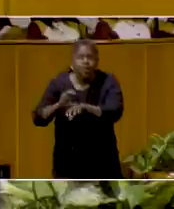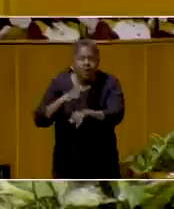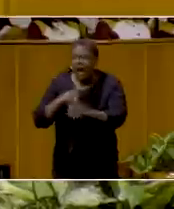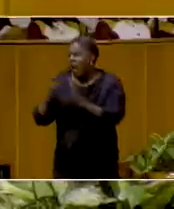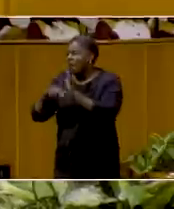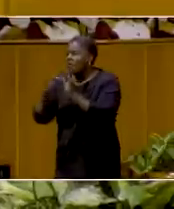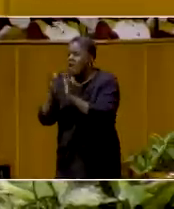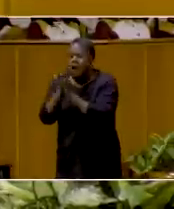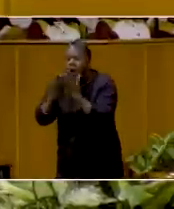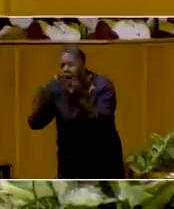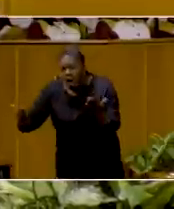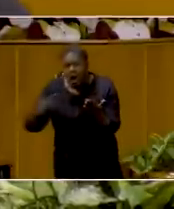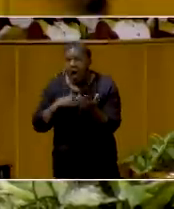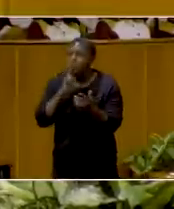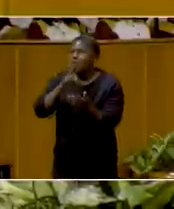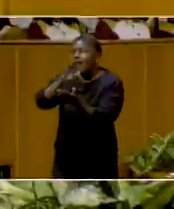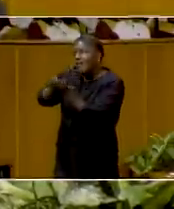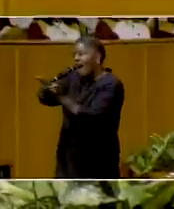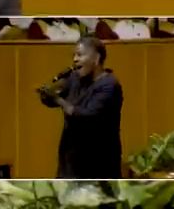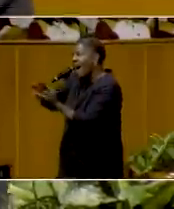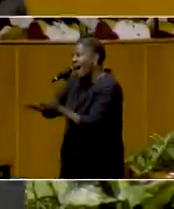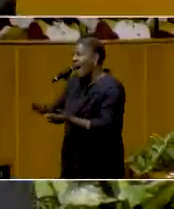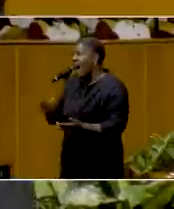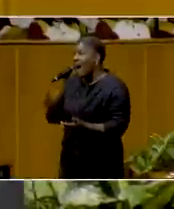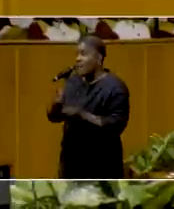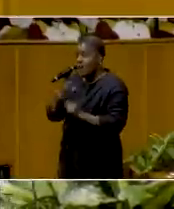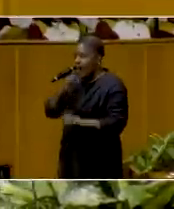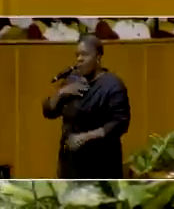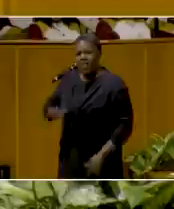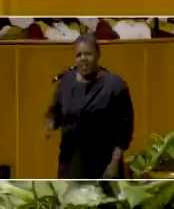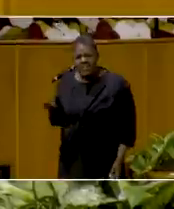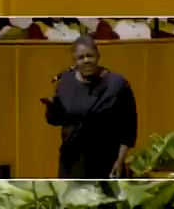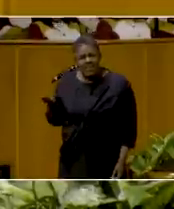the Bible. I'm nice to folk I don't even like.